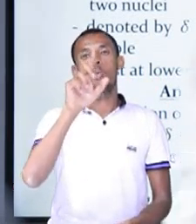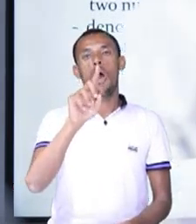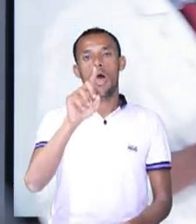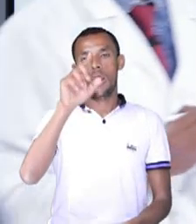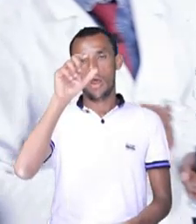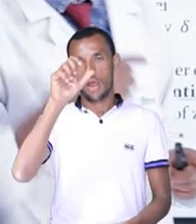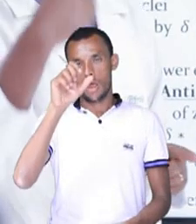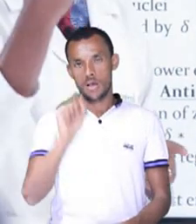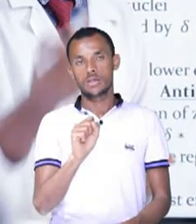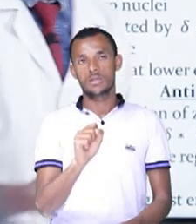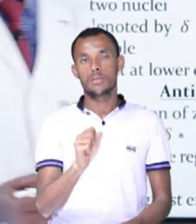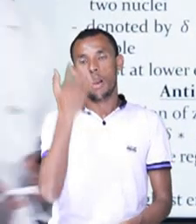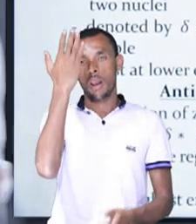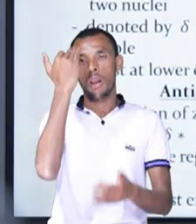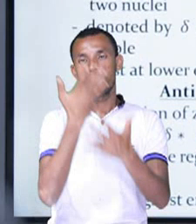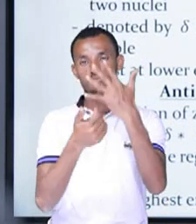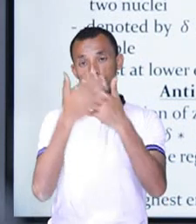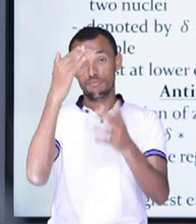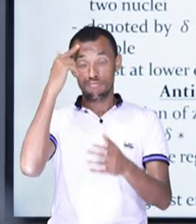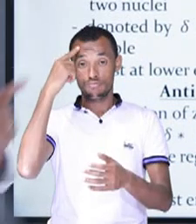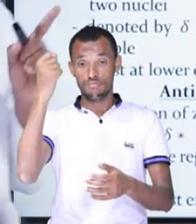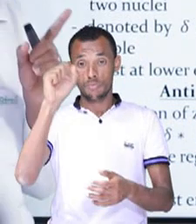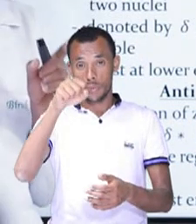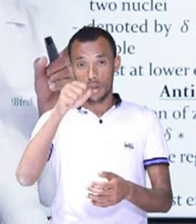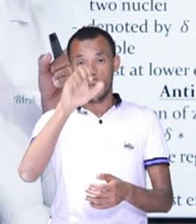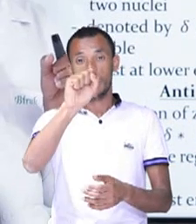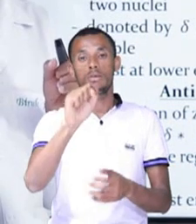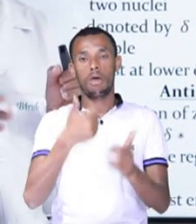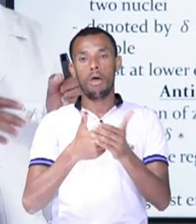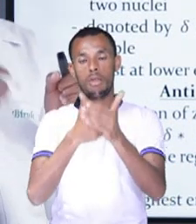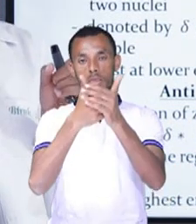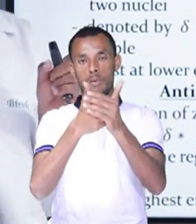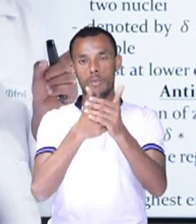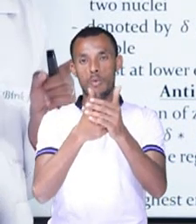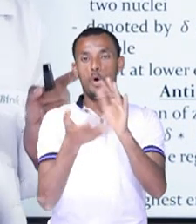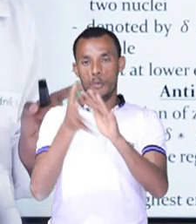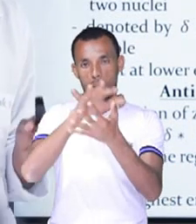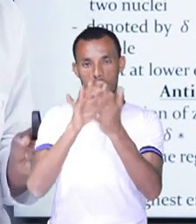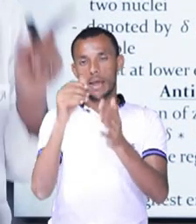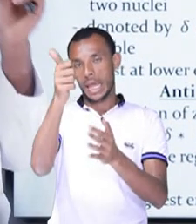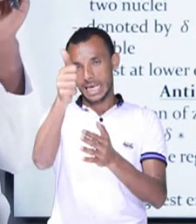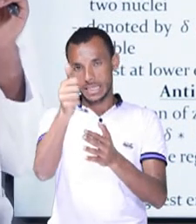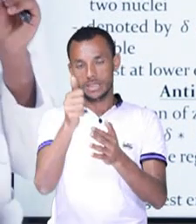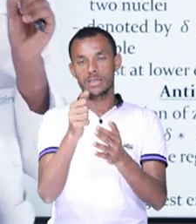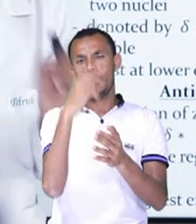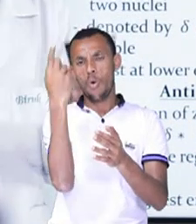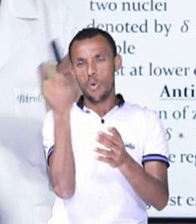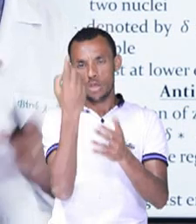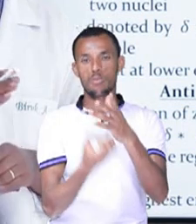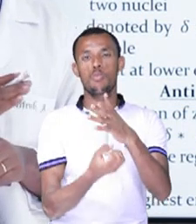1s. Remember for last time discussion. S atomic orbital overlap with S atomic orbital